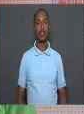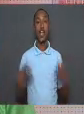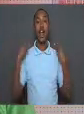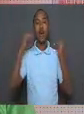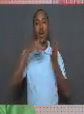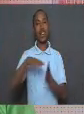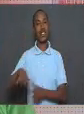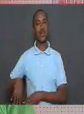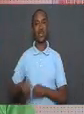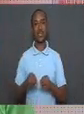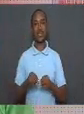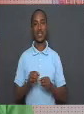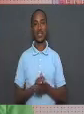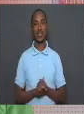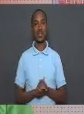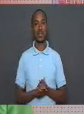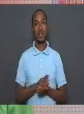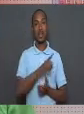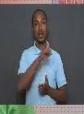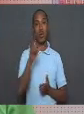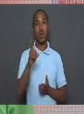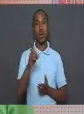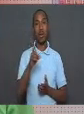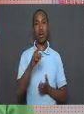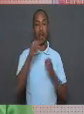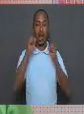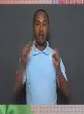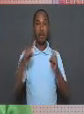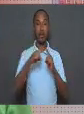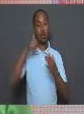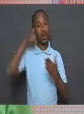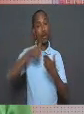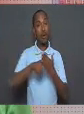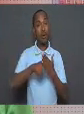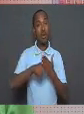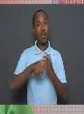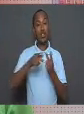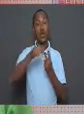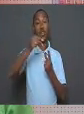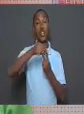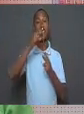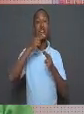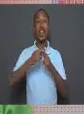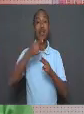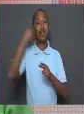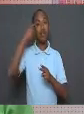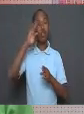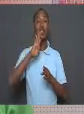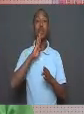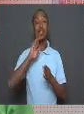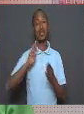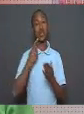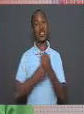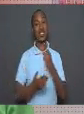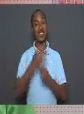Hello again, students. Were you and your partner able to recall the alternative names for the bases we